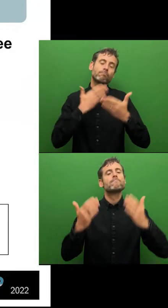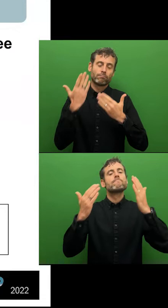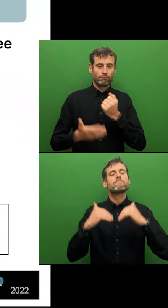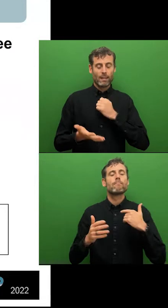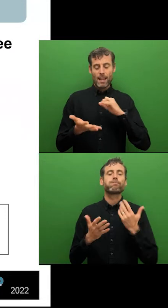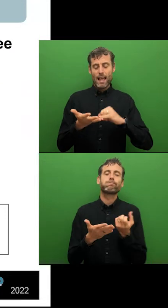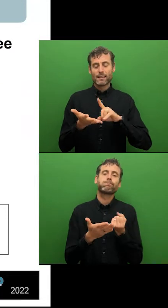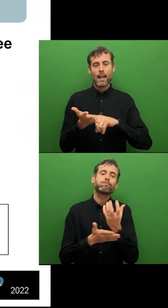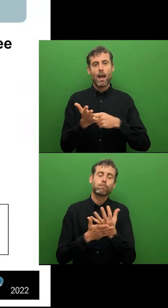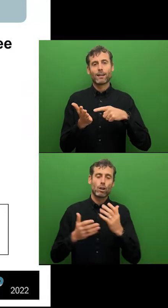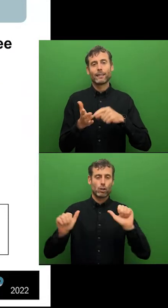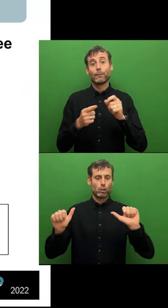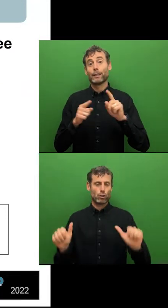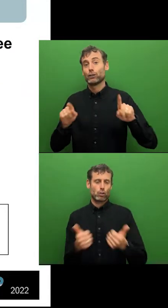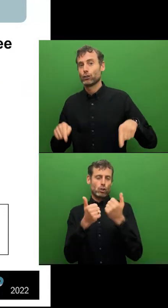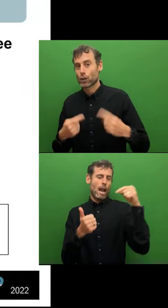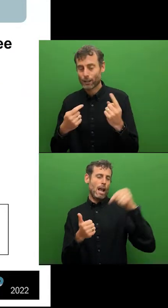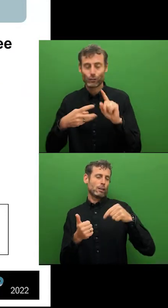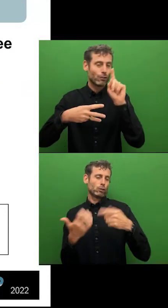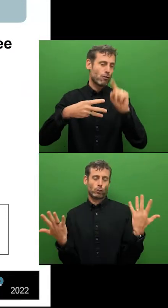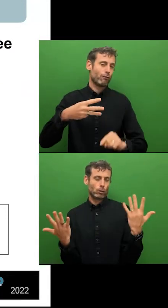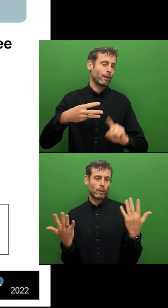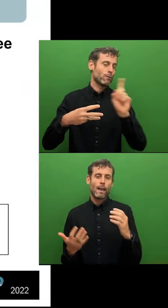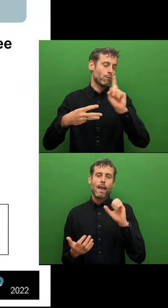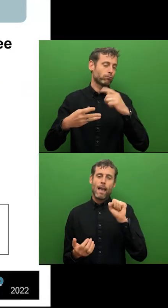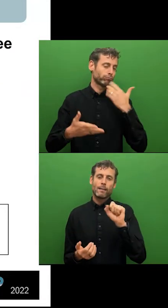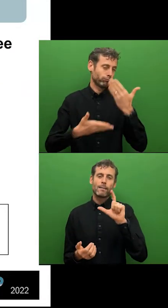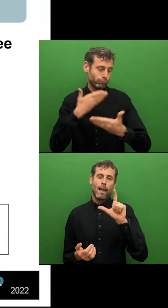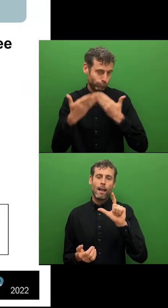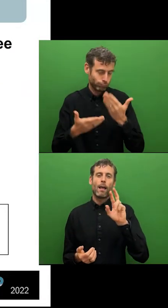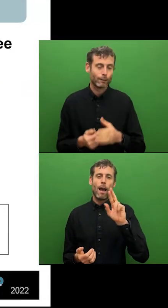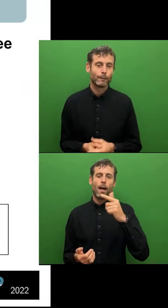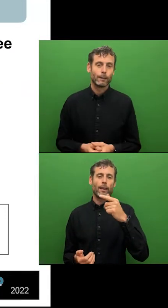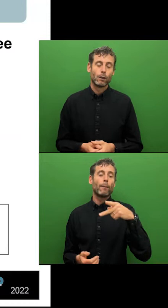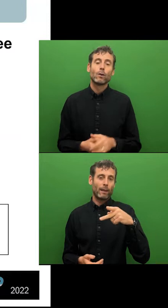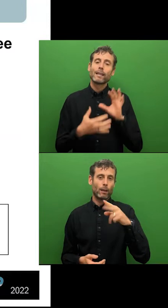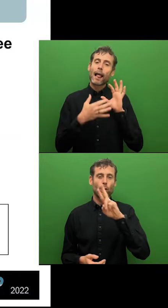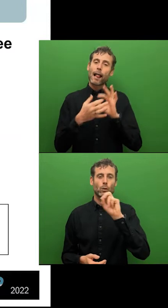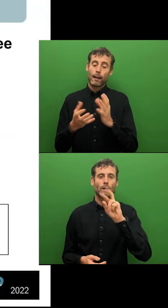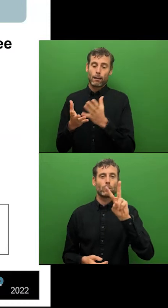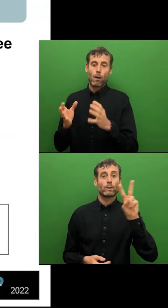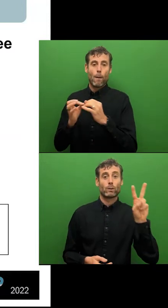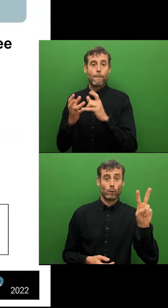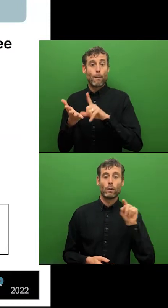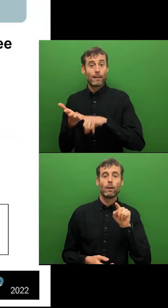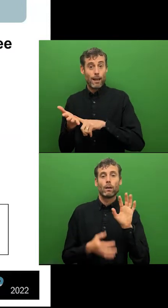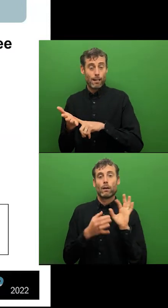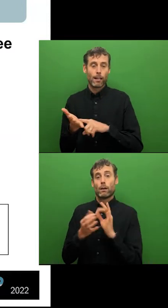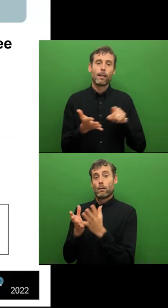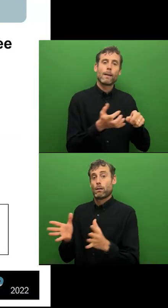Now I would like to talk about the 3 SLRTP 2022 challenges that we've released for BobSL and BSL